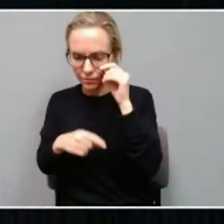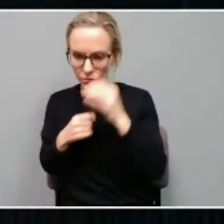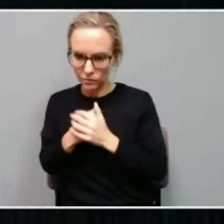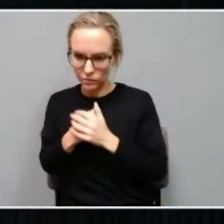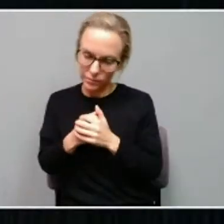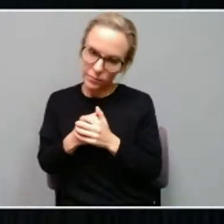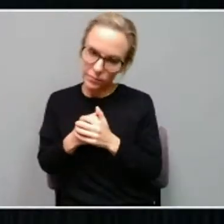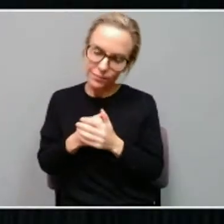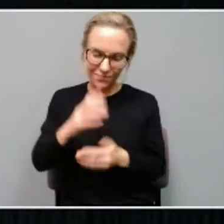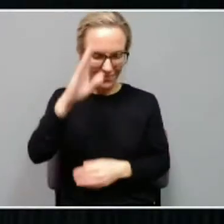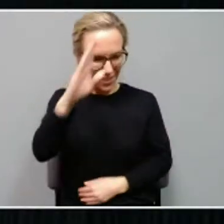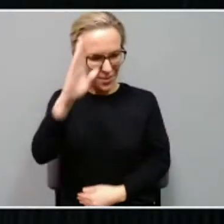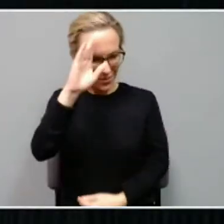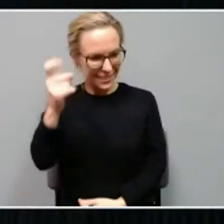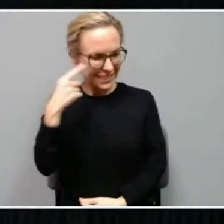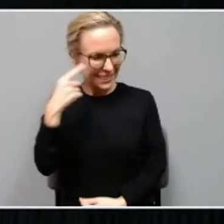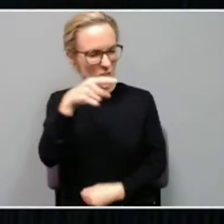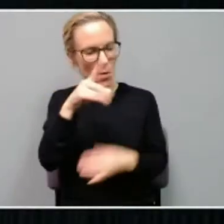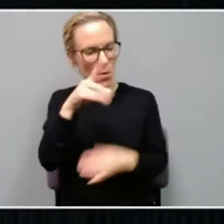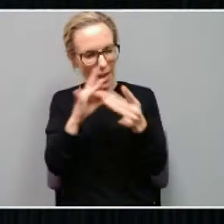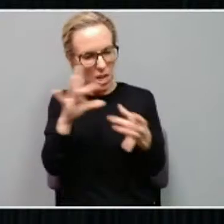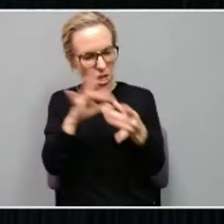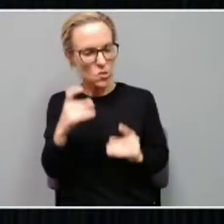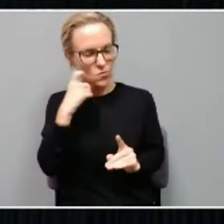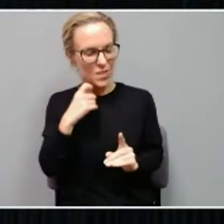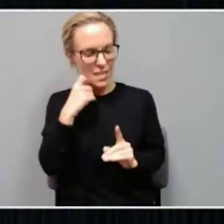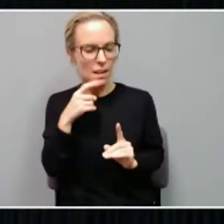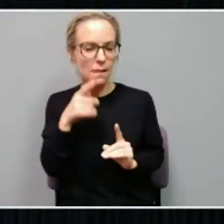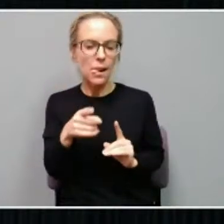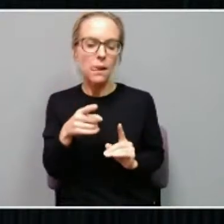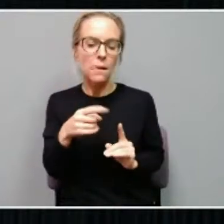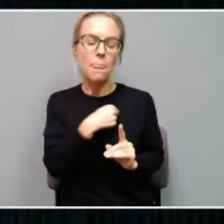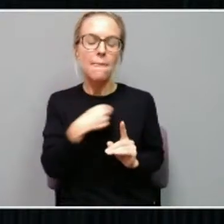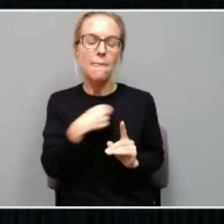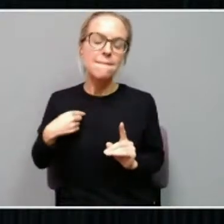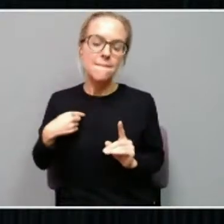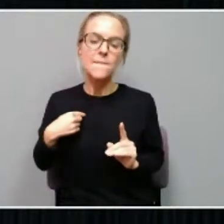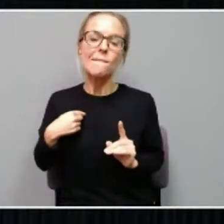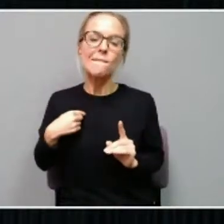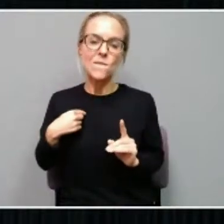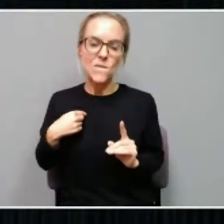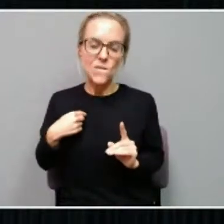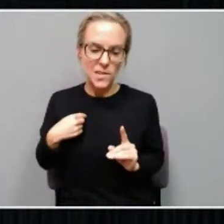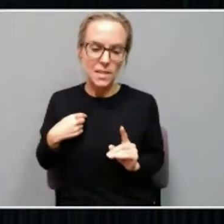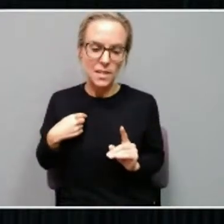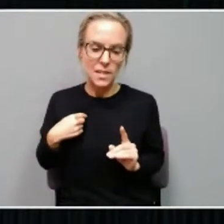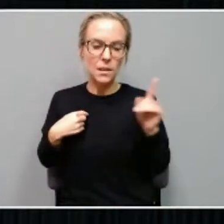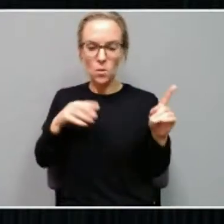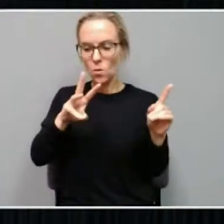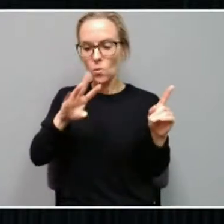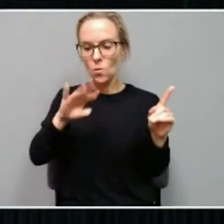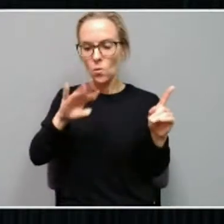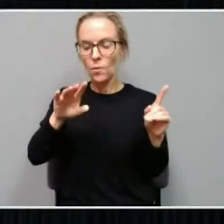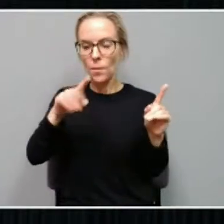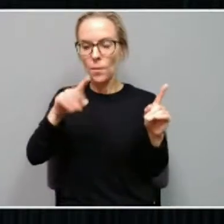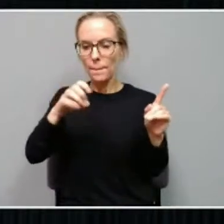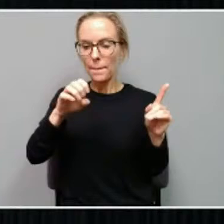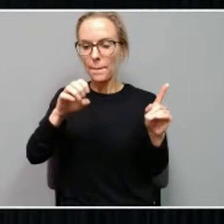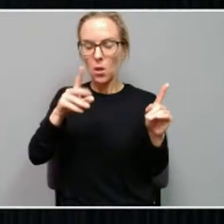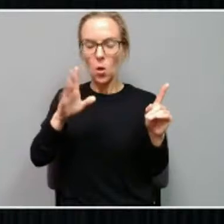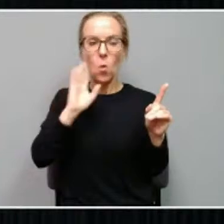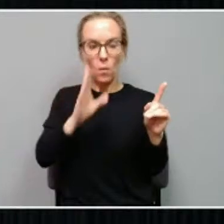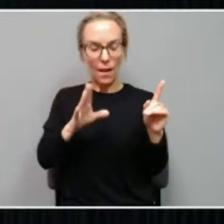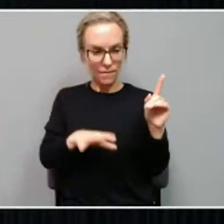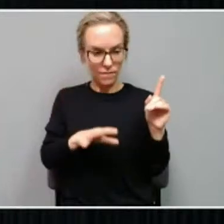Hi, Governor. You mentioned earlier that we will find a peak basically when we force it by